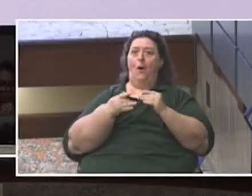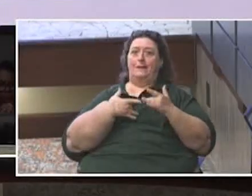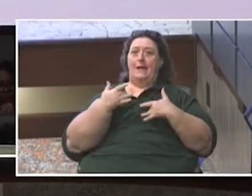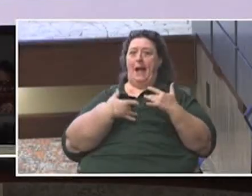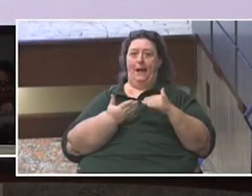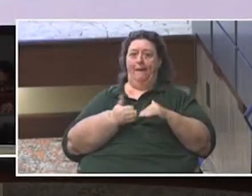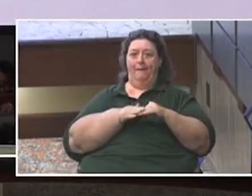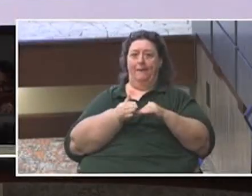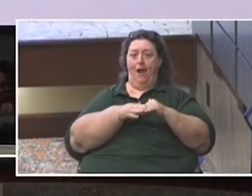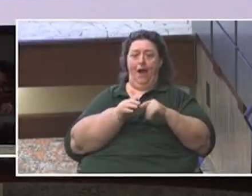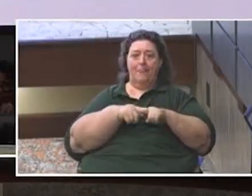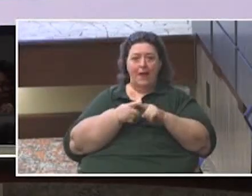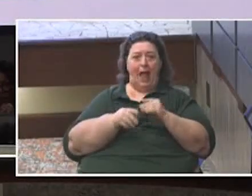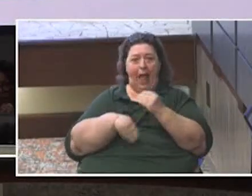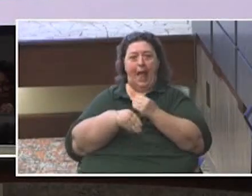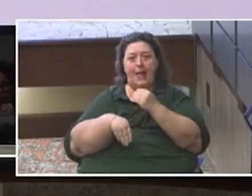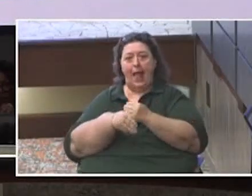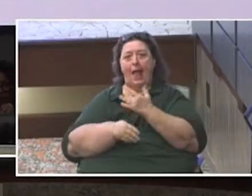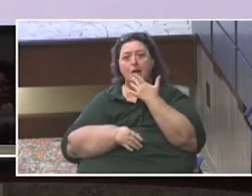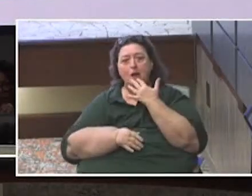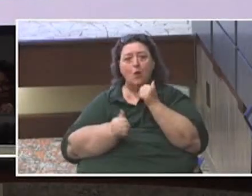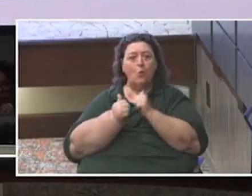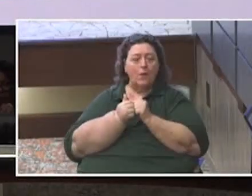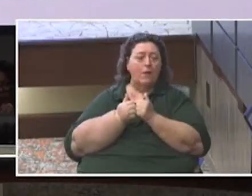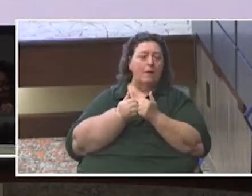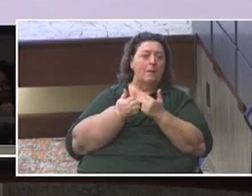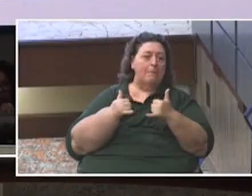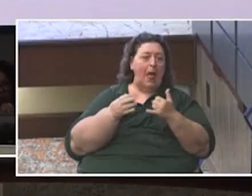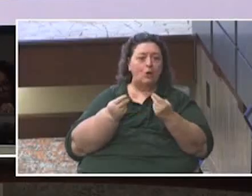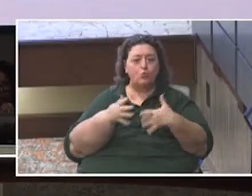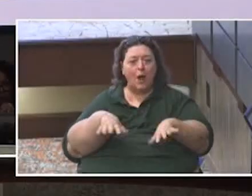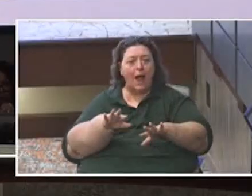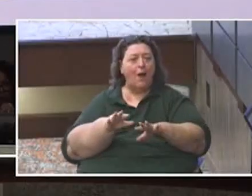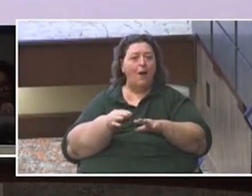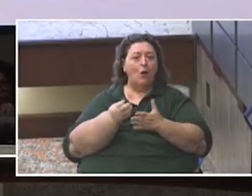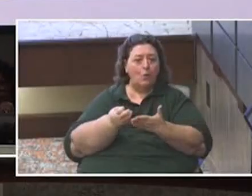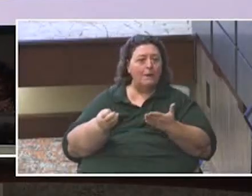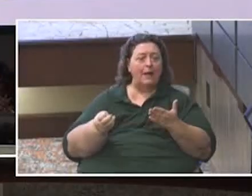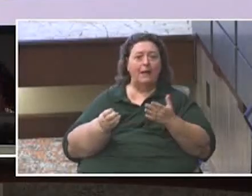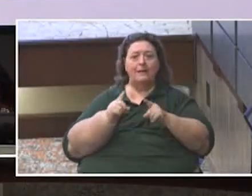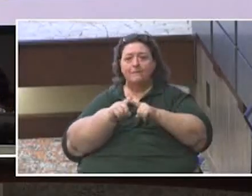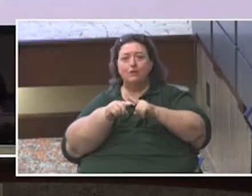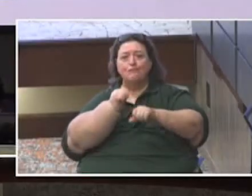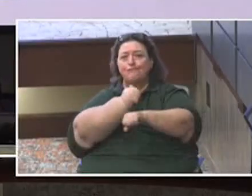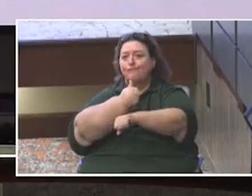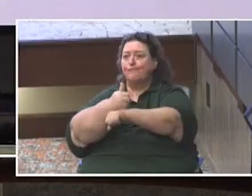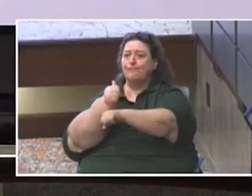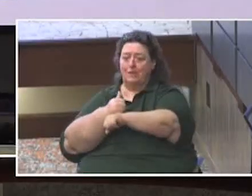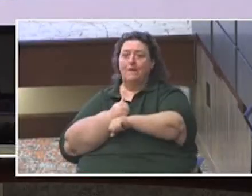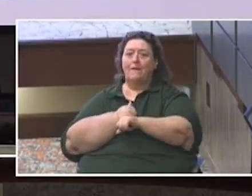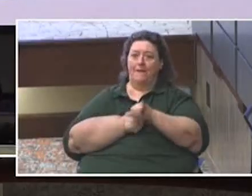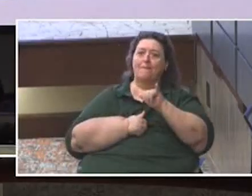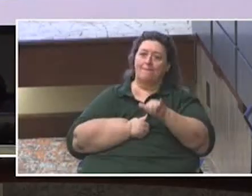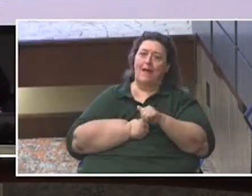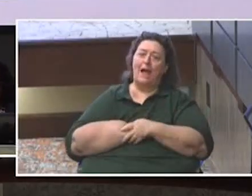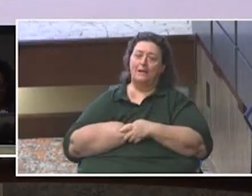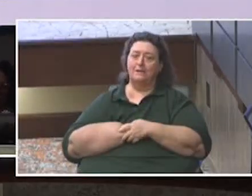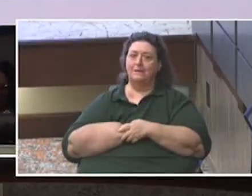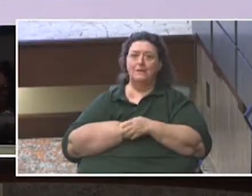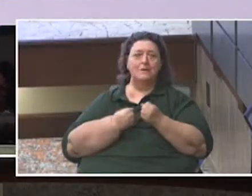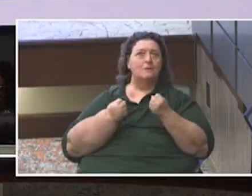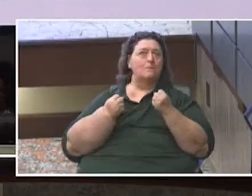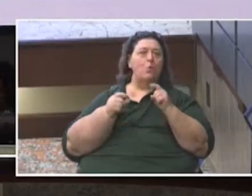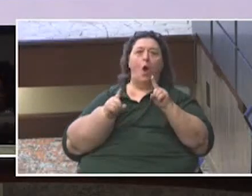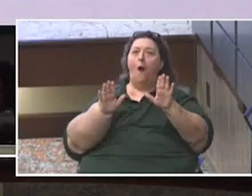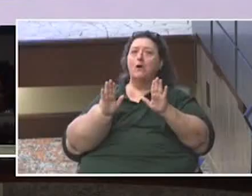the colors start coming in from different playground equipment or features in the park, this thing is being delivered and on its way.